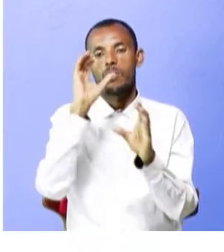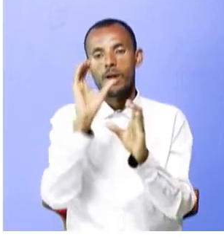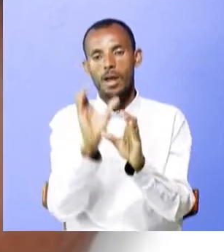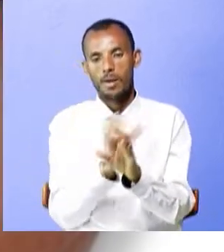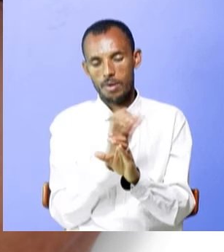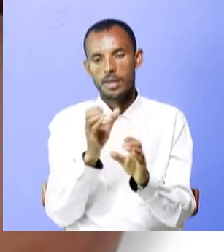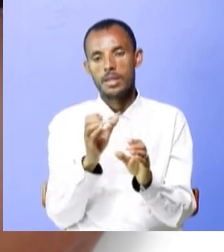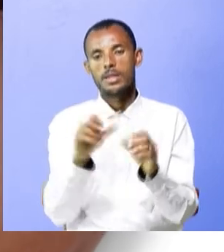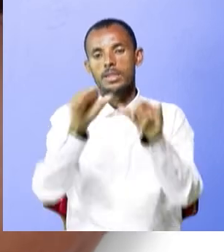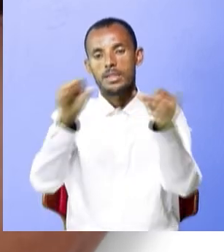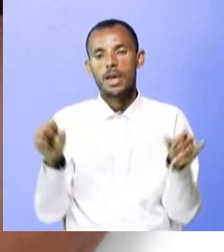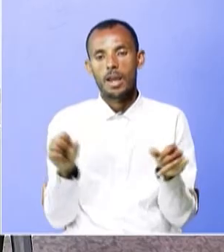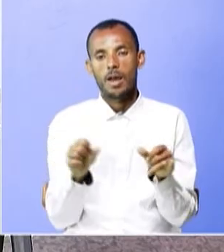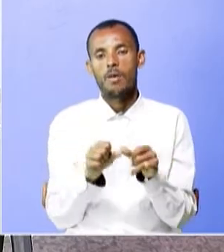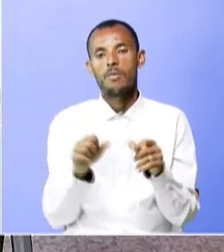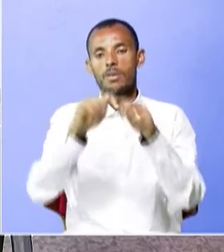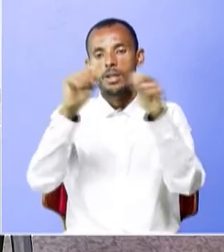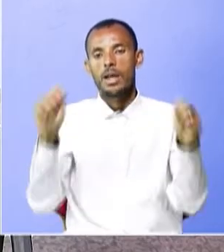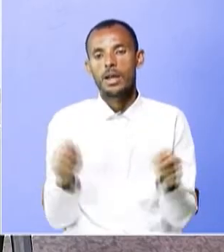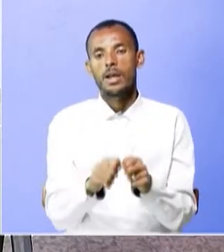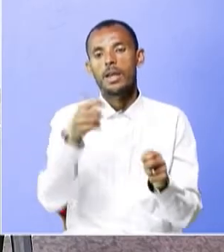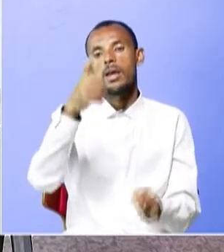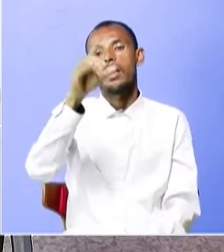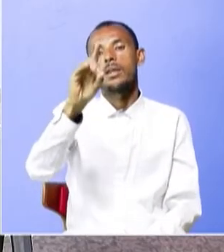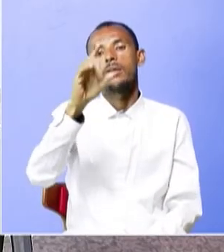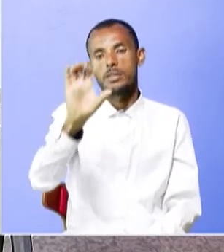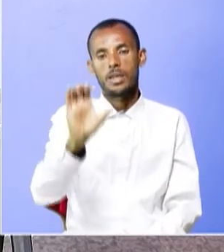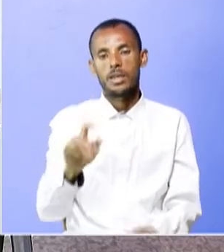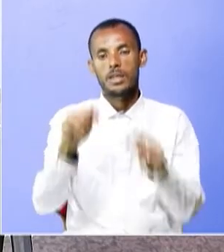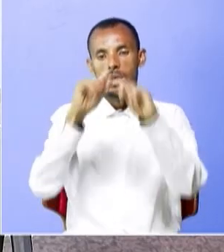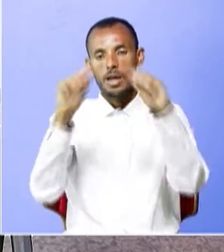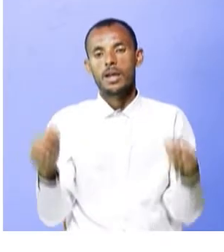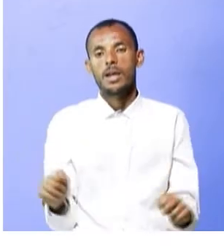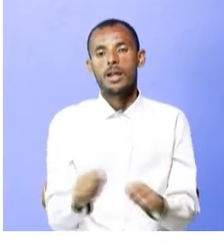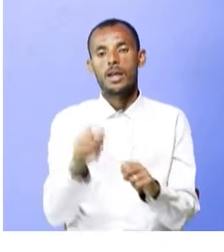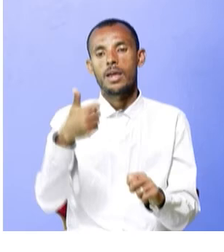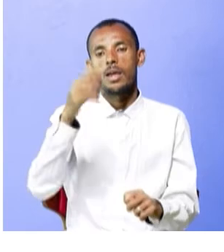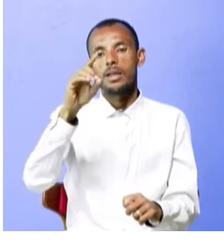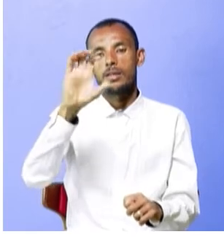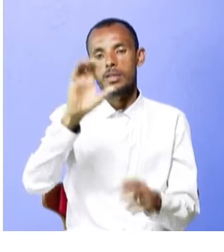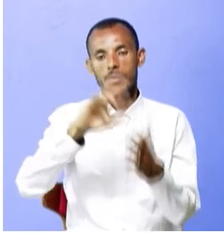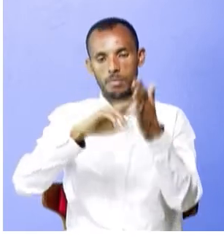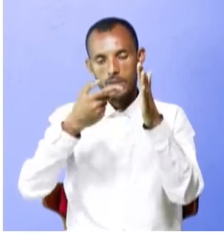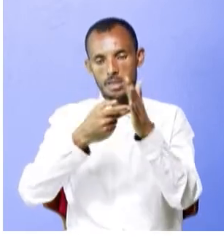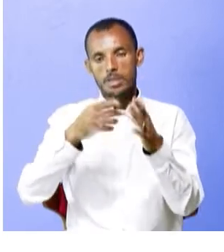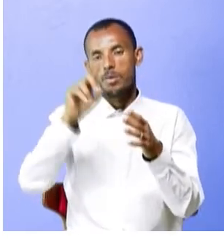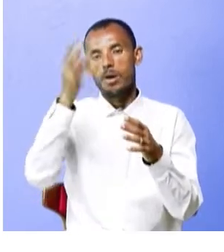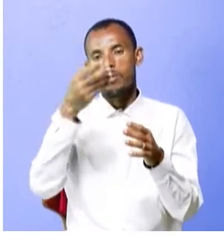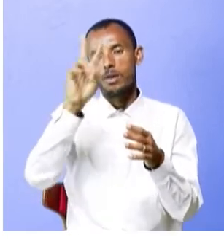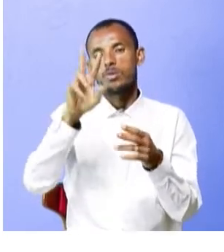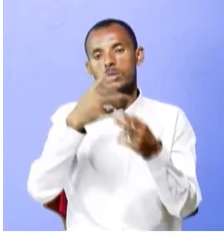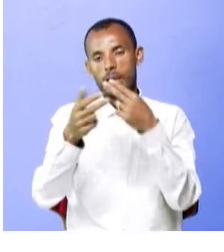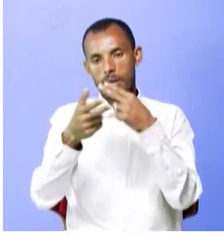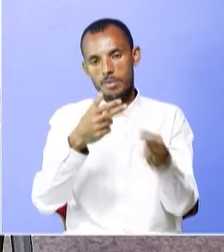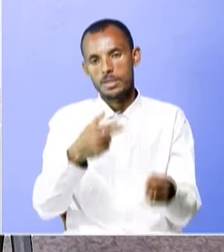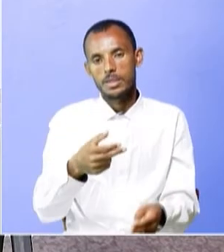area of the triangle ADC. So the area of triangle ADC is half of DC times the slant height,